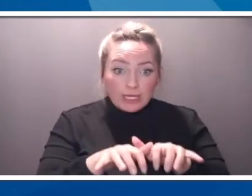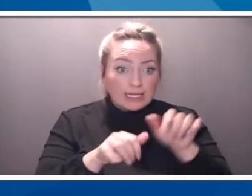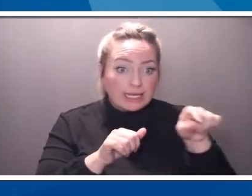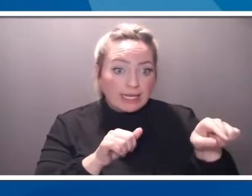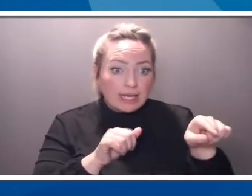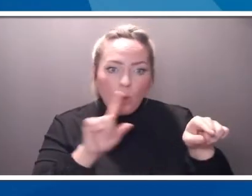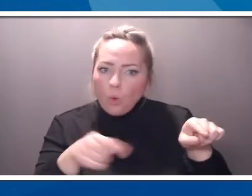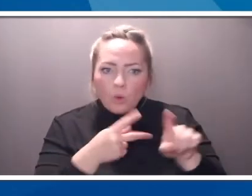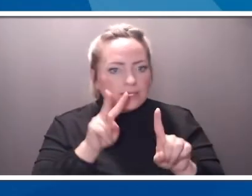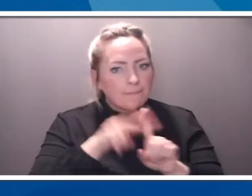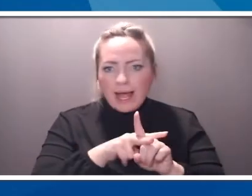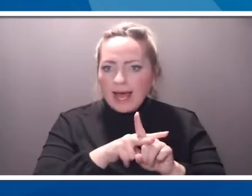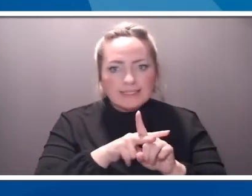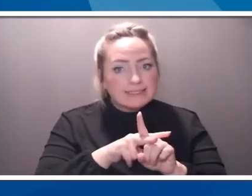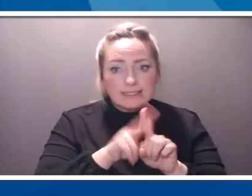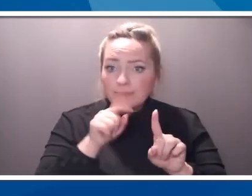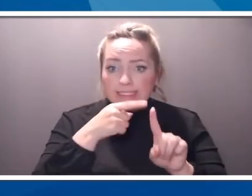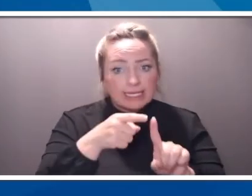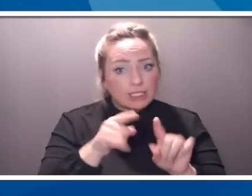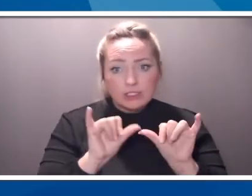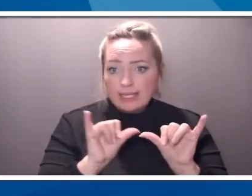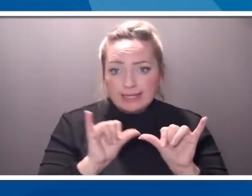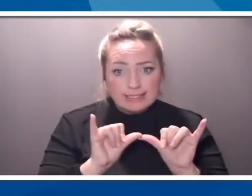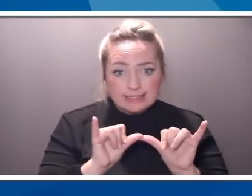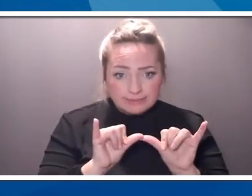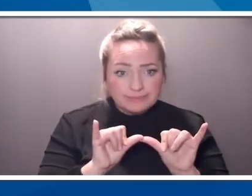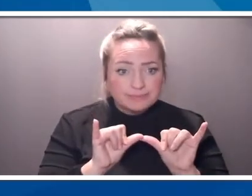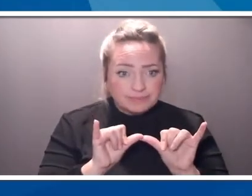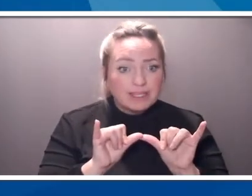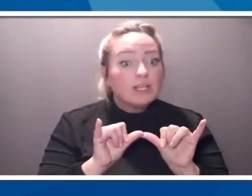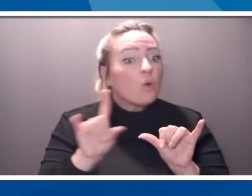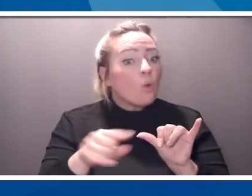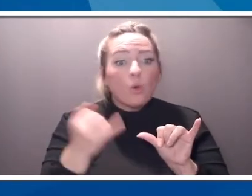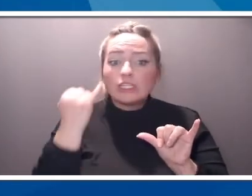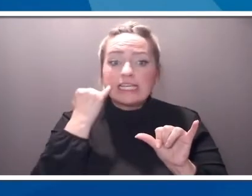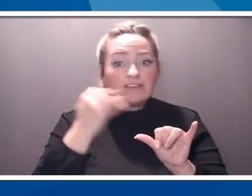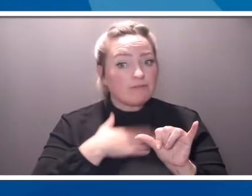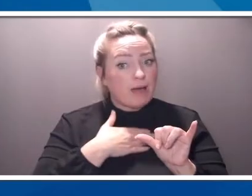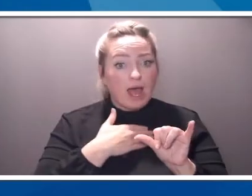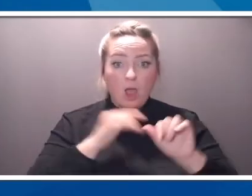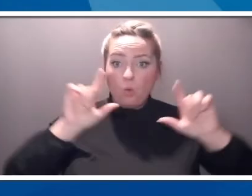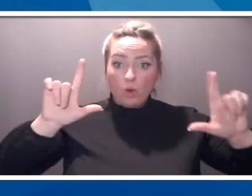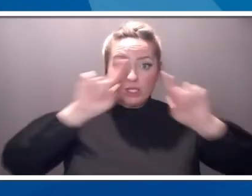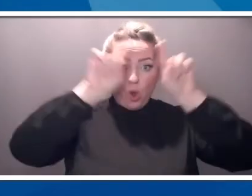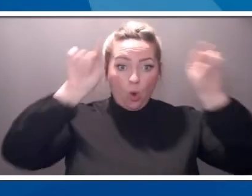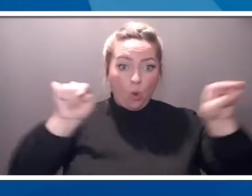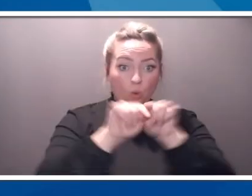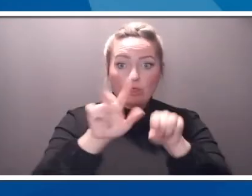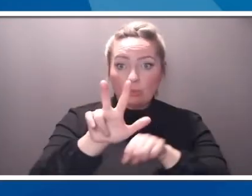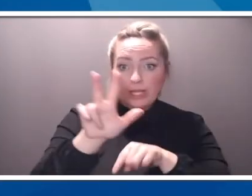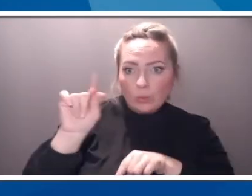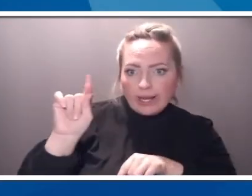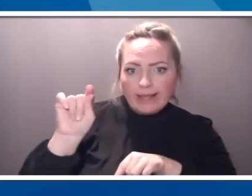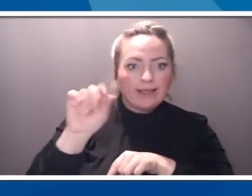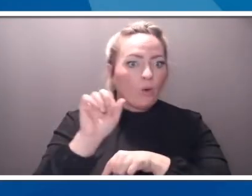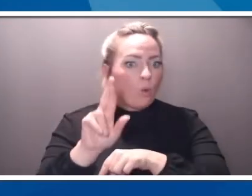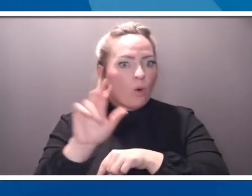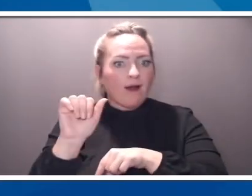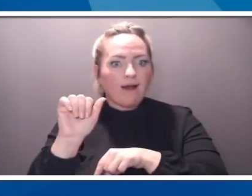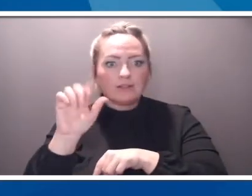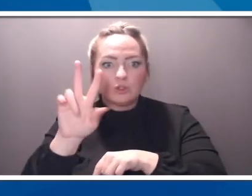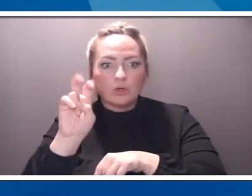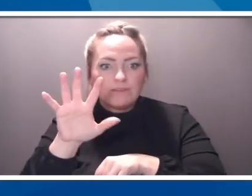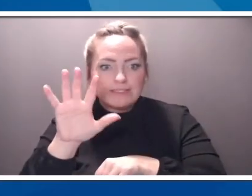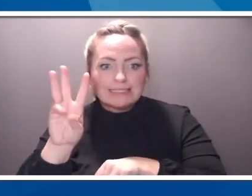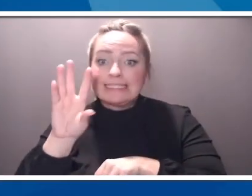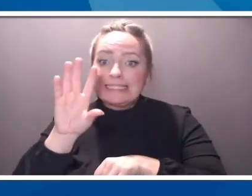see that the way it's written, it only applies at those particular sizes. So only if my window is at 320